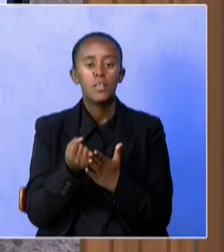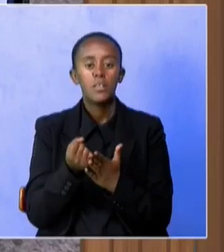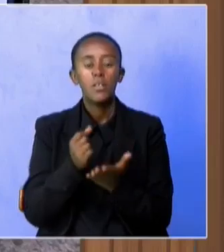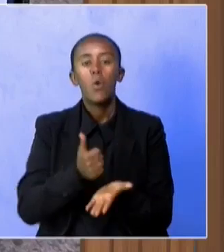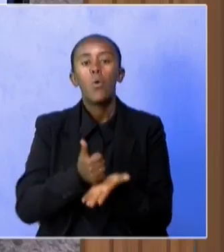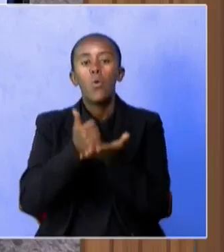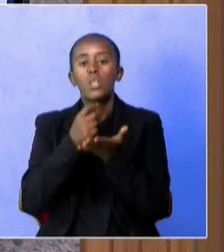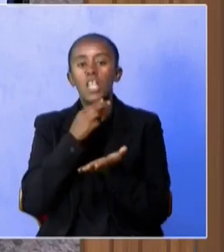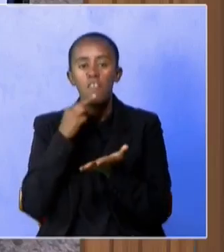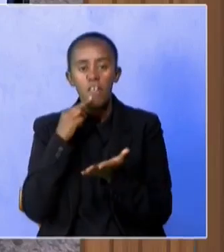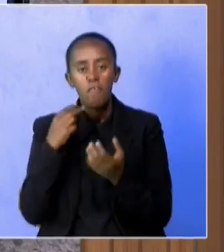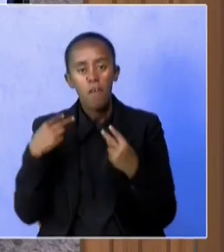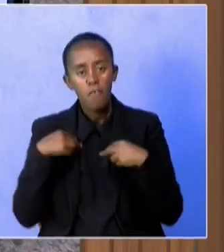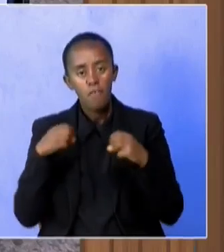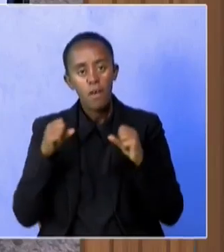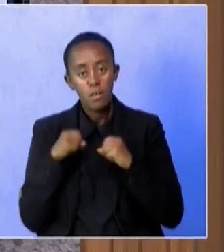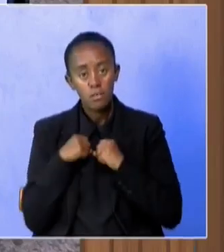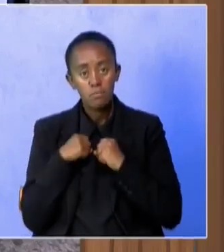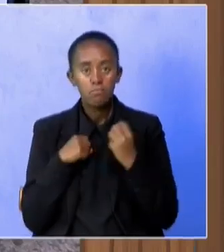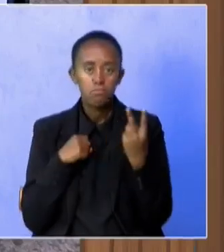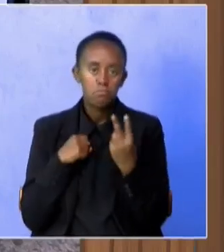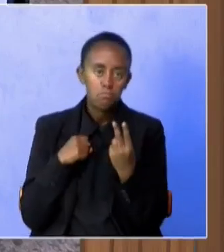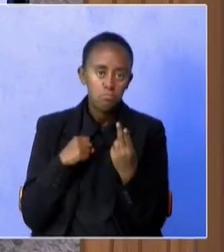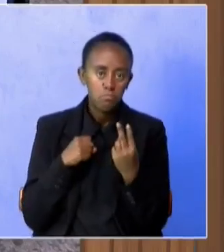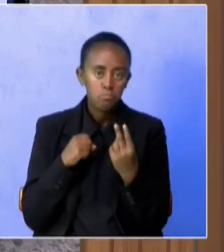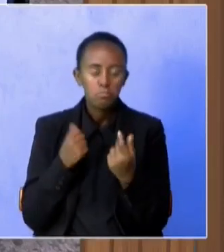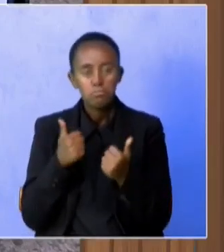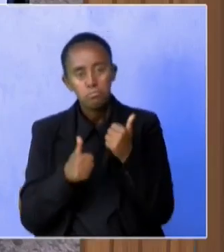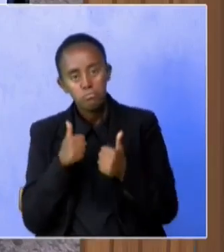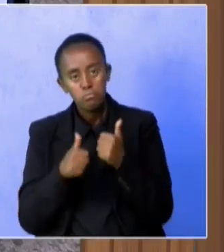depending on which our subject is. We're going to use have